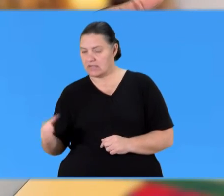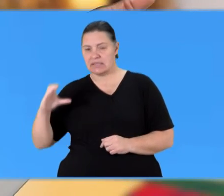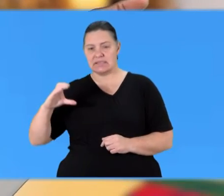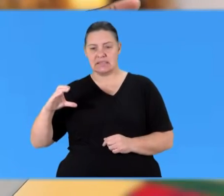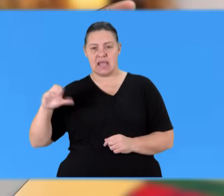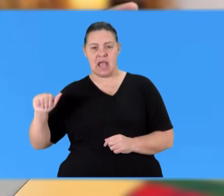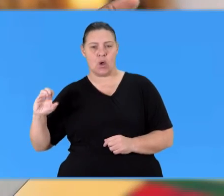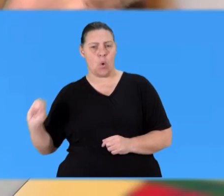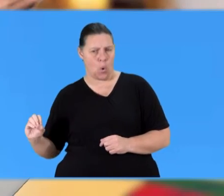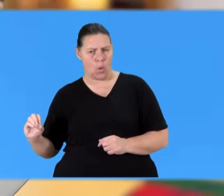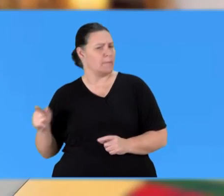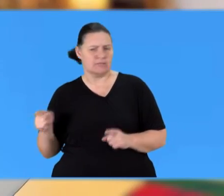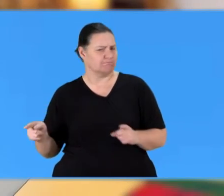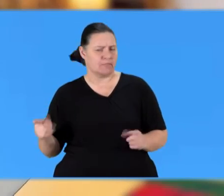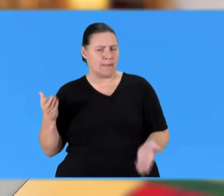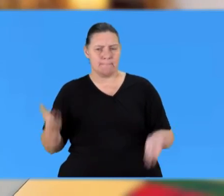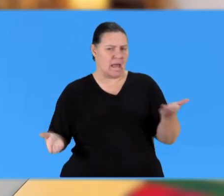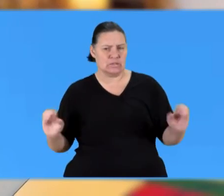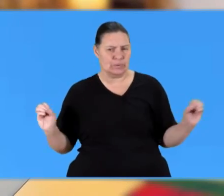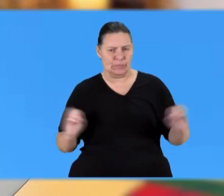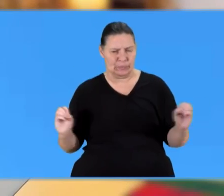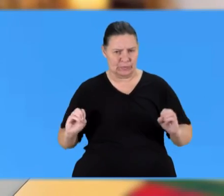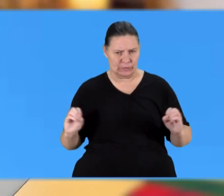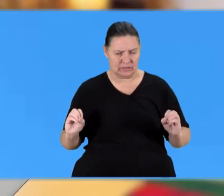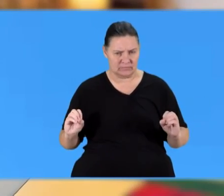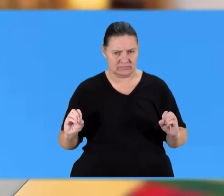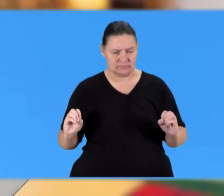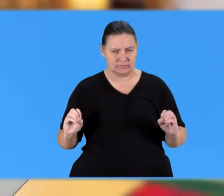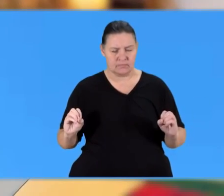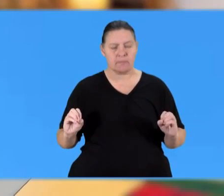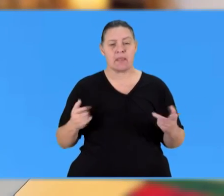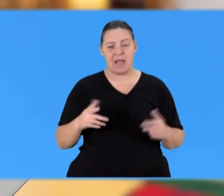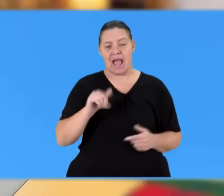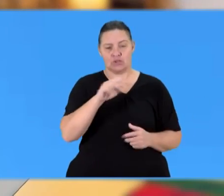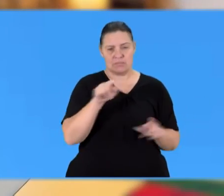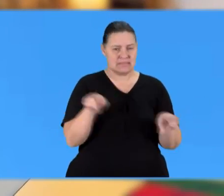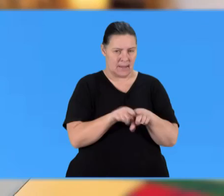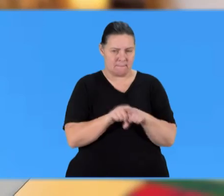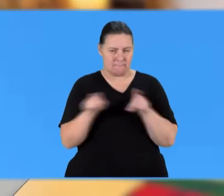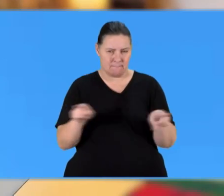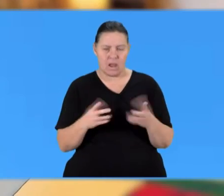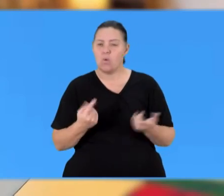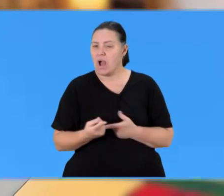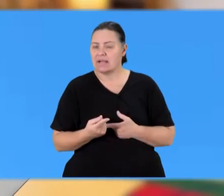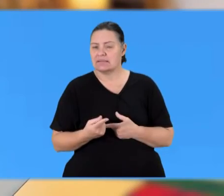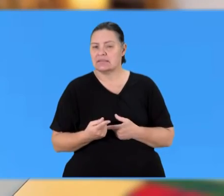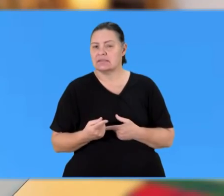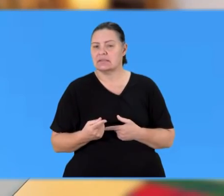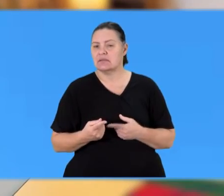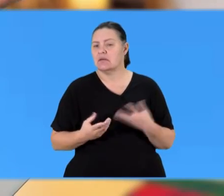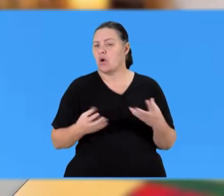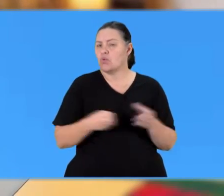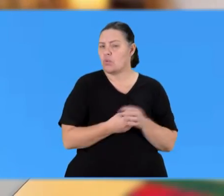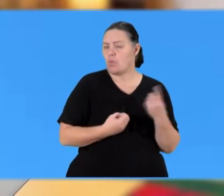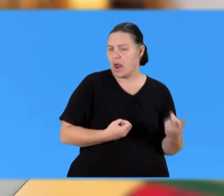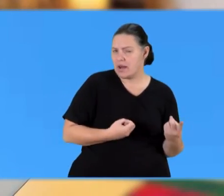side and the right-hand side, we have equal number of atoms. Now, which elements are we talking about? What are the elements that you